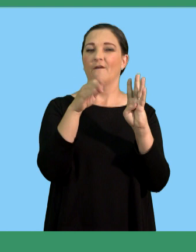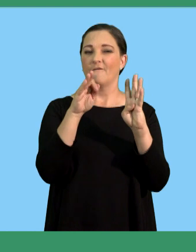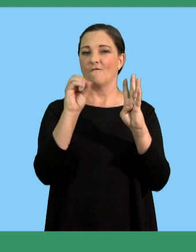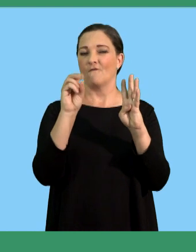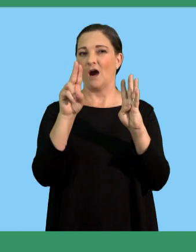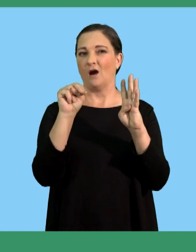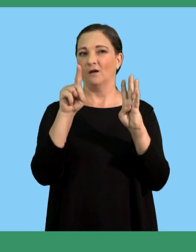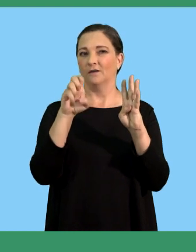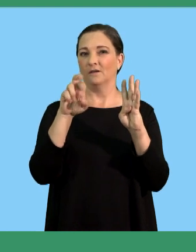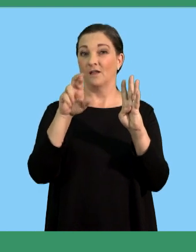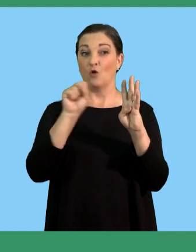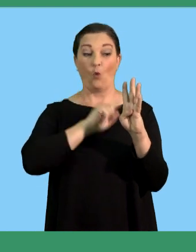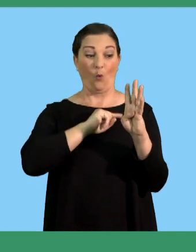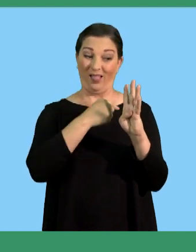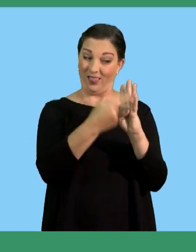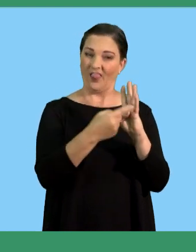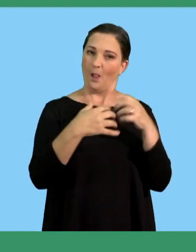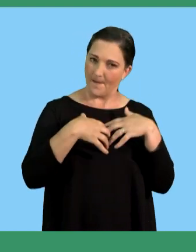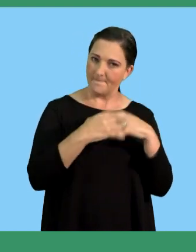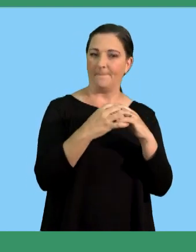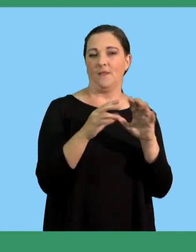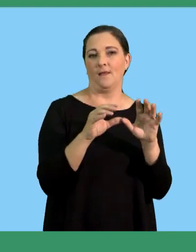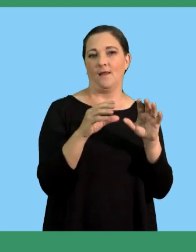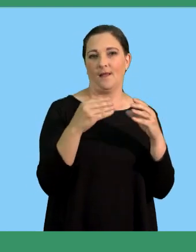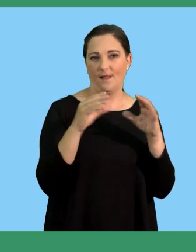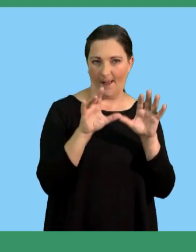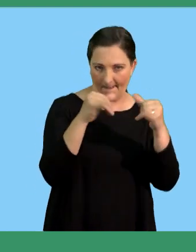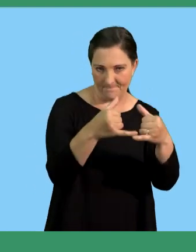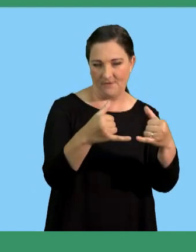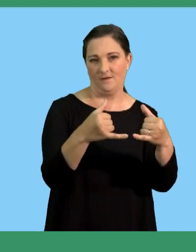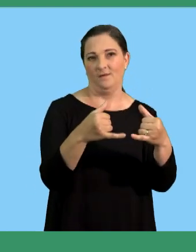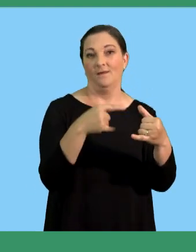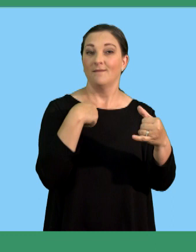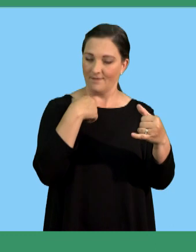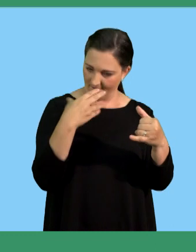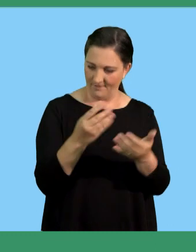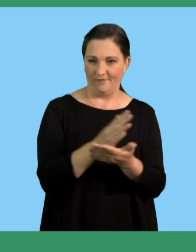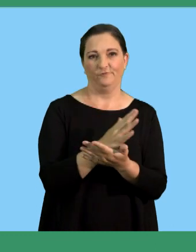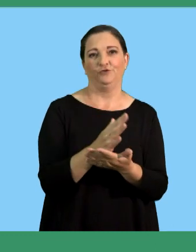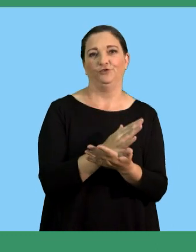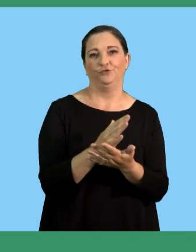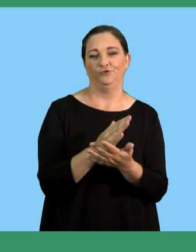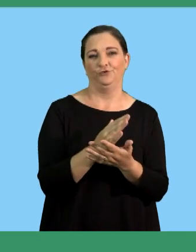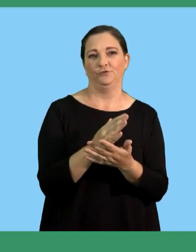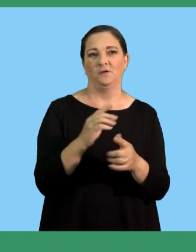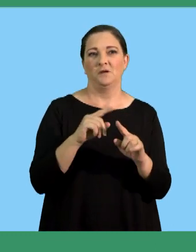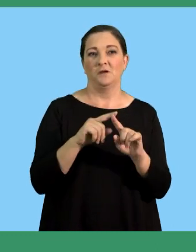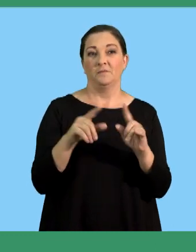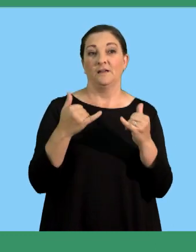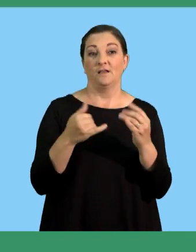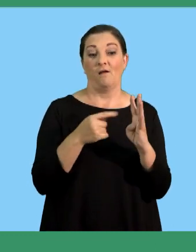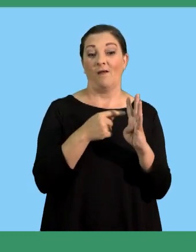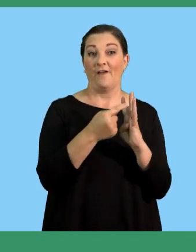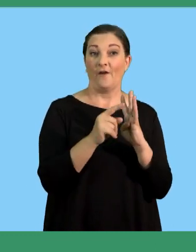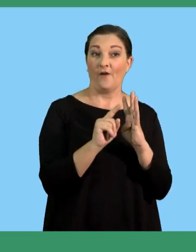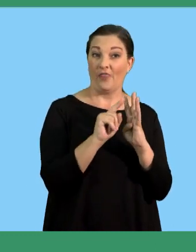the company. They are called founders, and they will receive founders' shares. They receive dividends after all